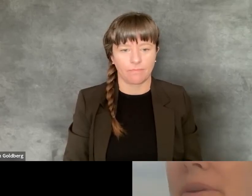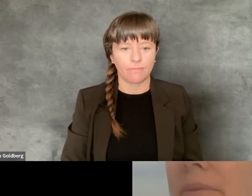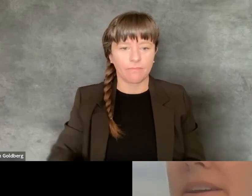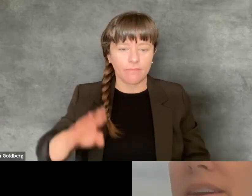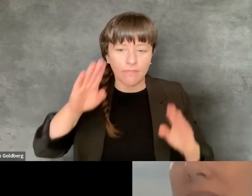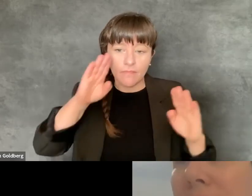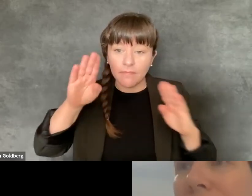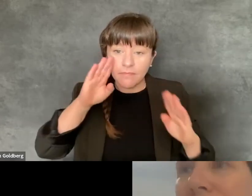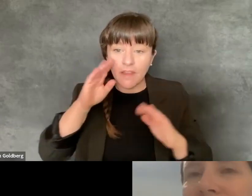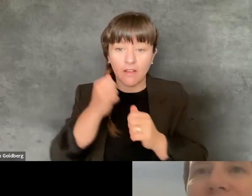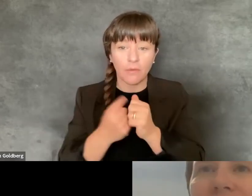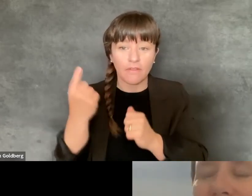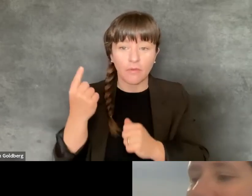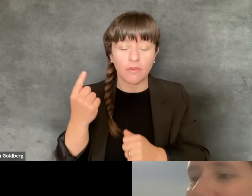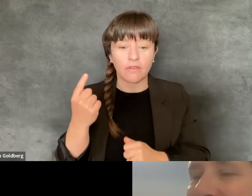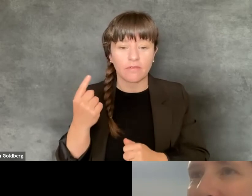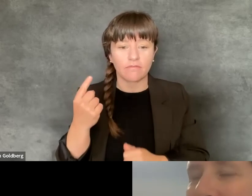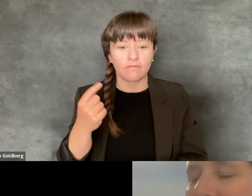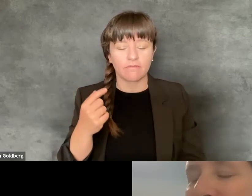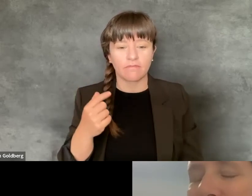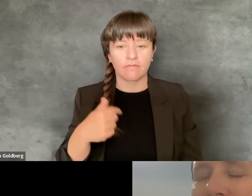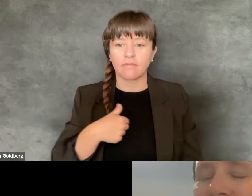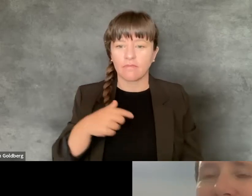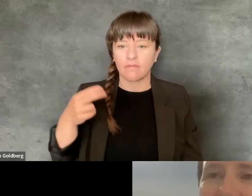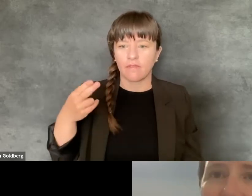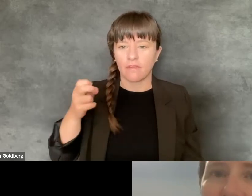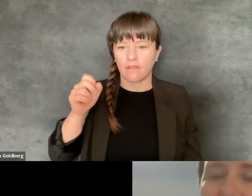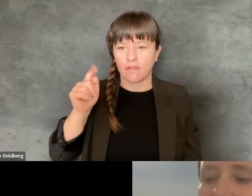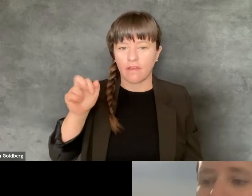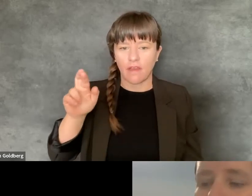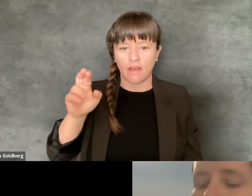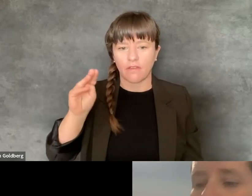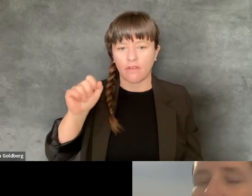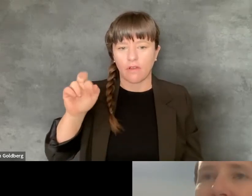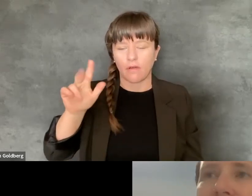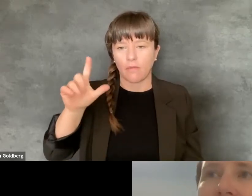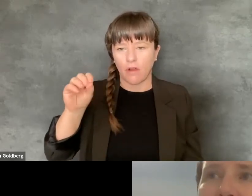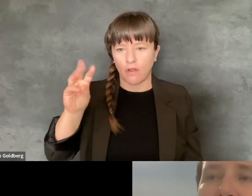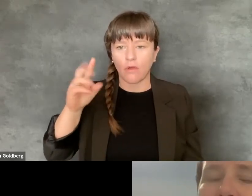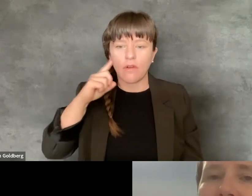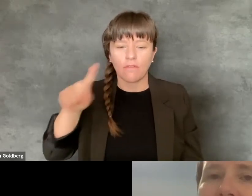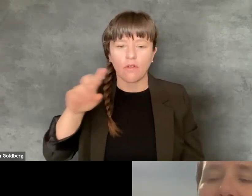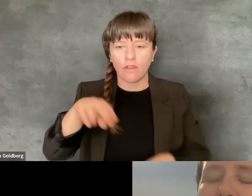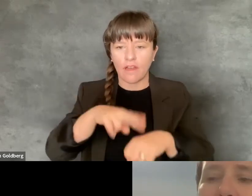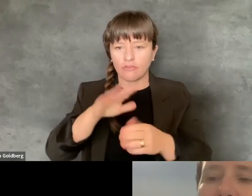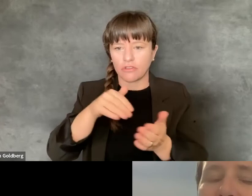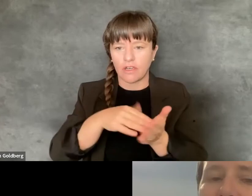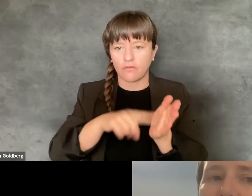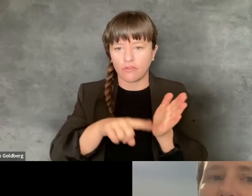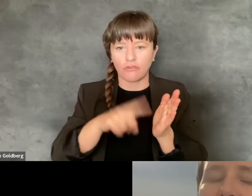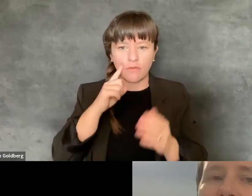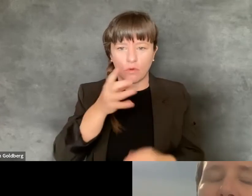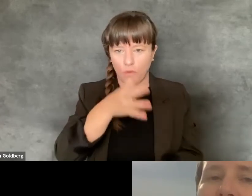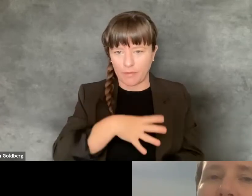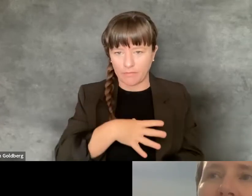Hi, everyone. I can go ahead. This is Heather Marlow from the National Center for Research on Women. Just to reiterate the importance